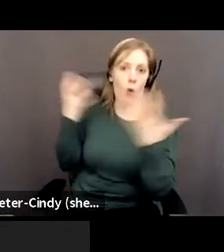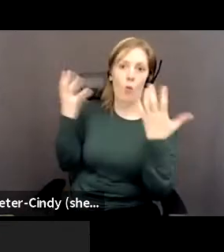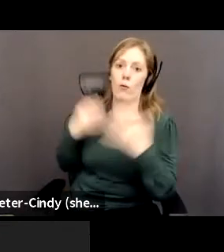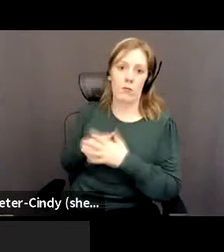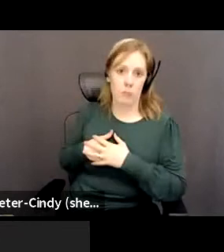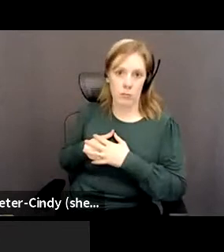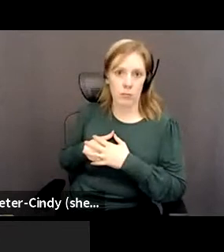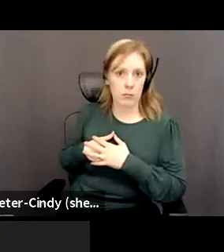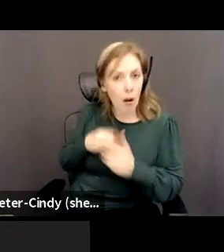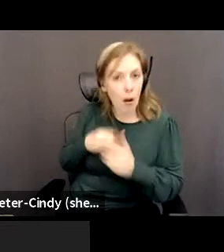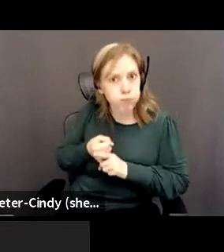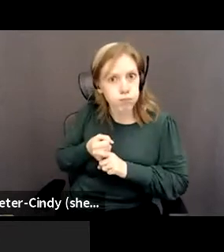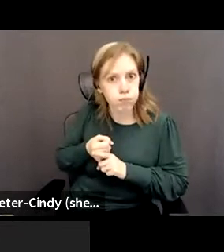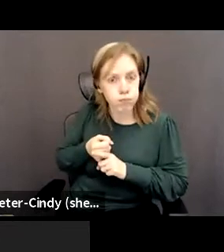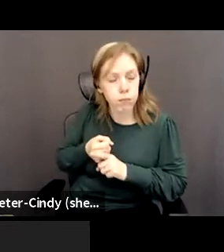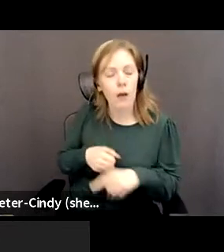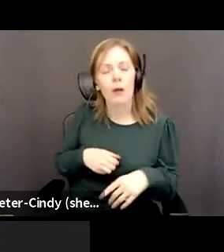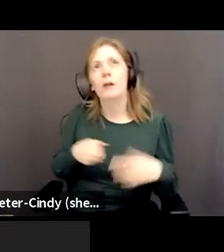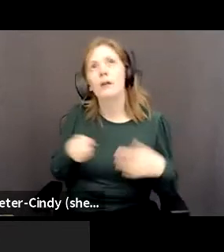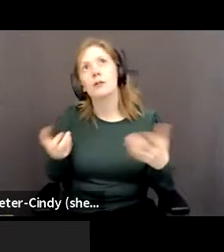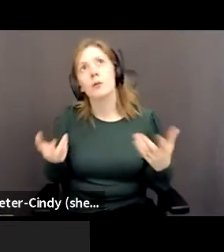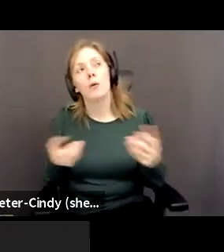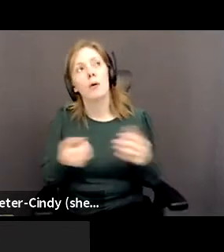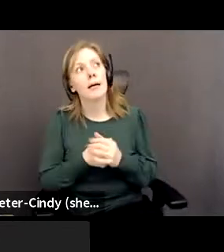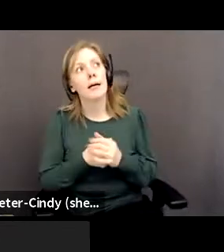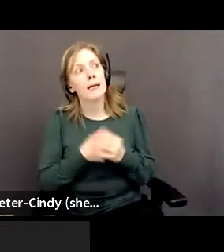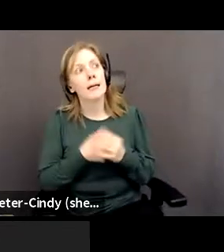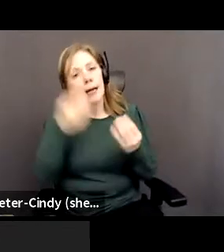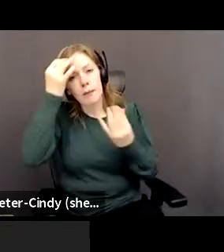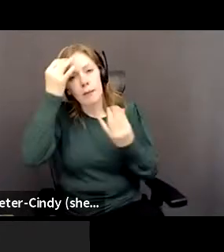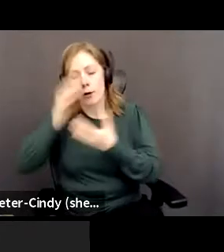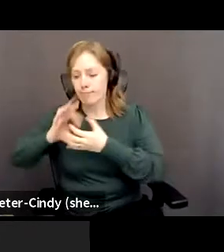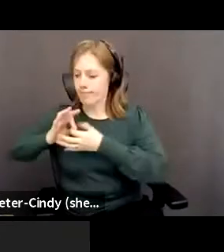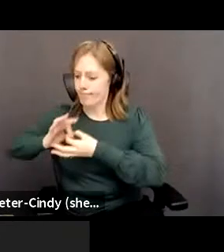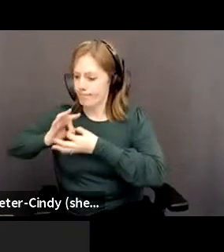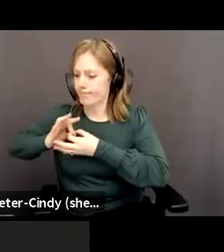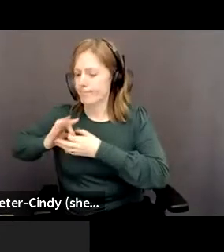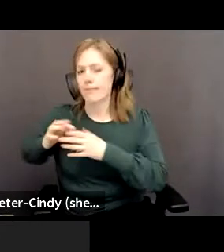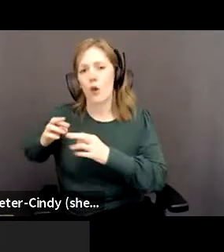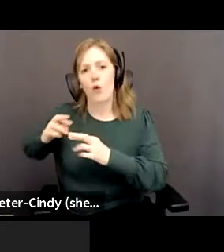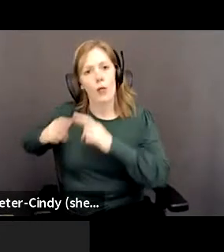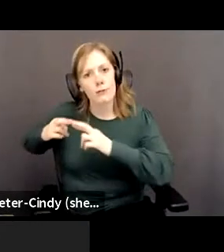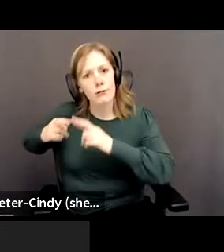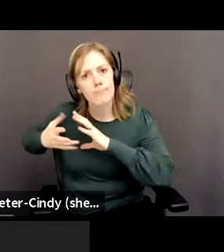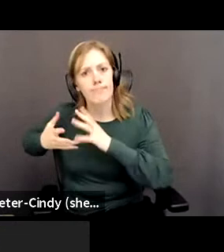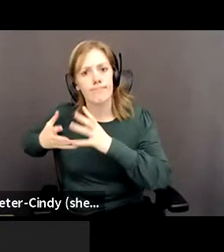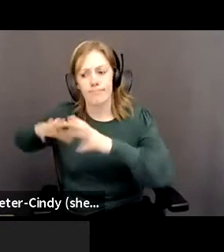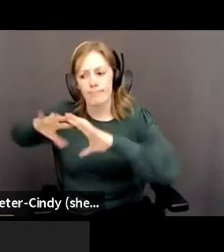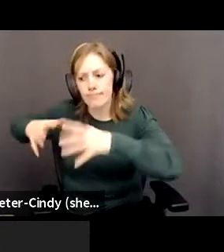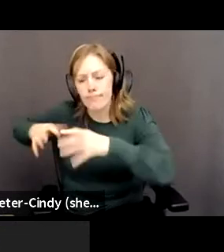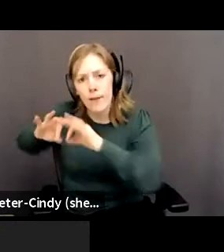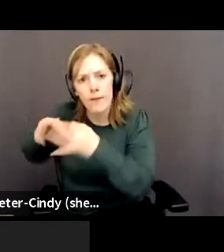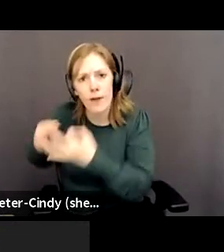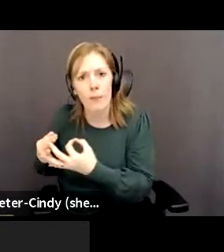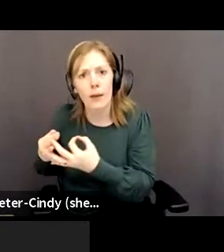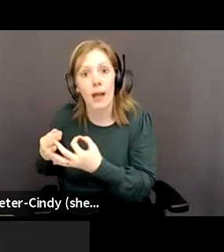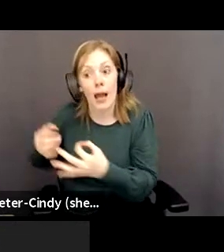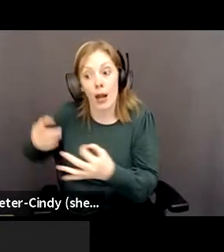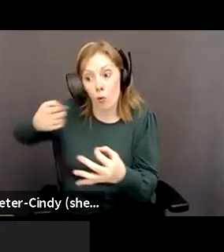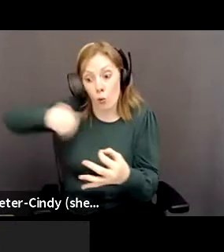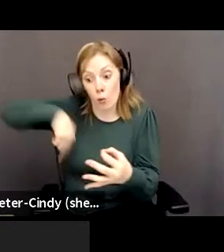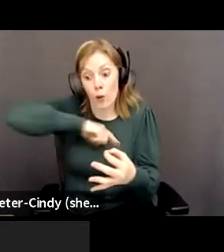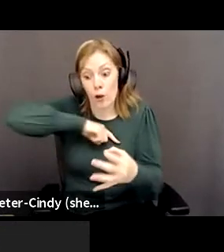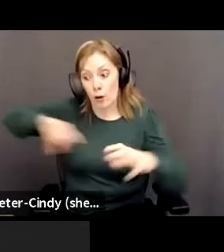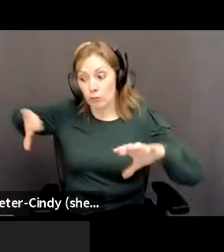I wanna, I think a lot of kinship and relationship and how we relate and how as hurt people, we